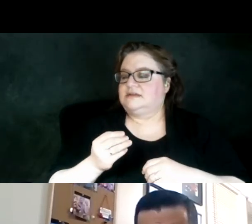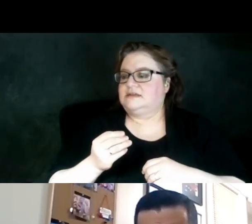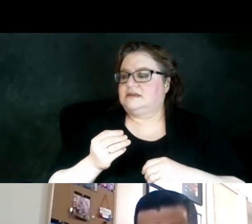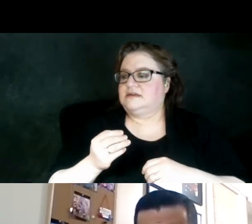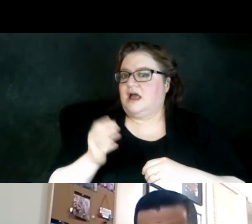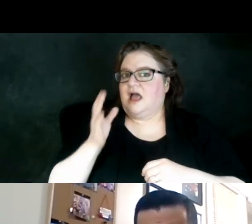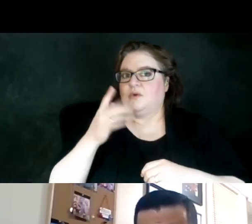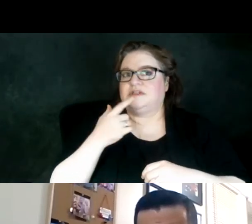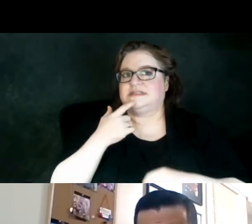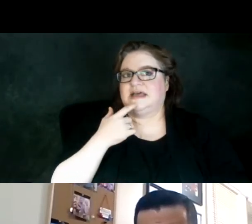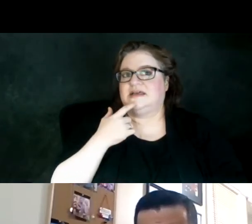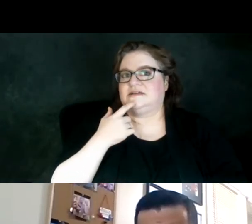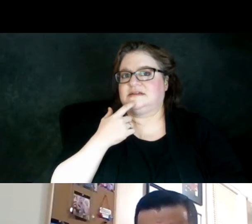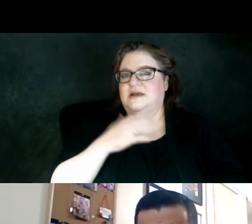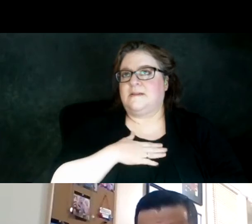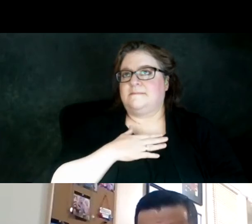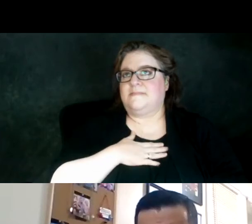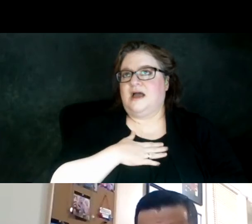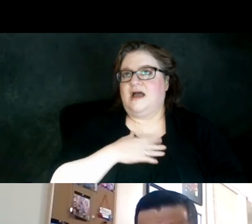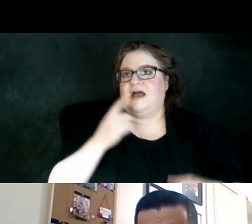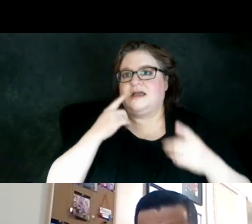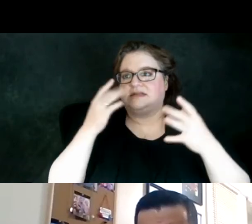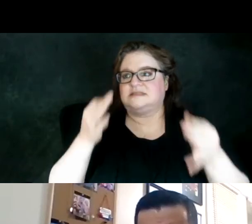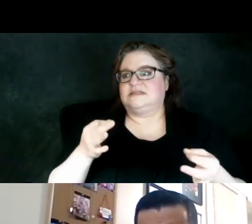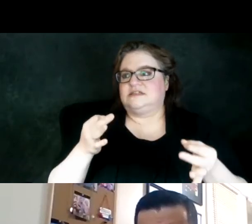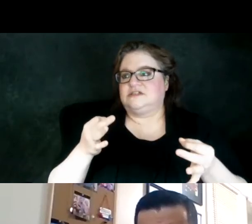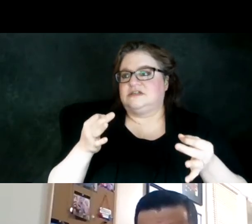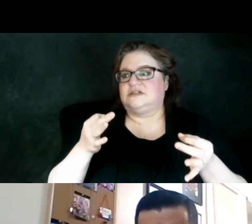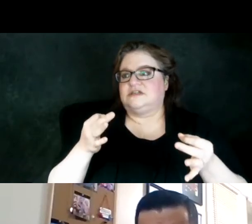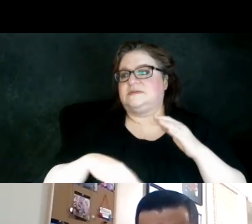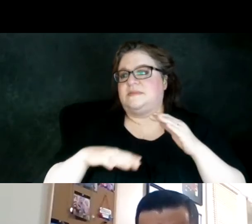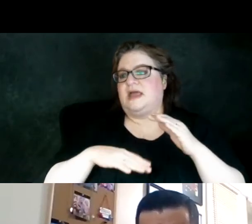I would say my decision was based on